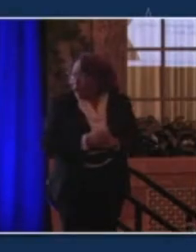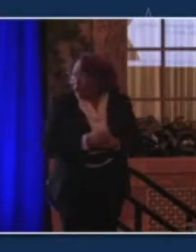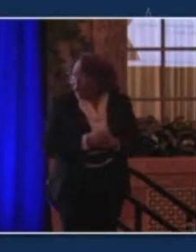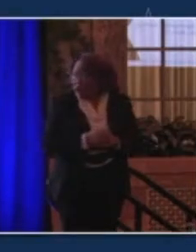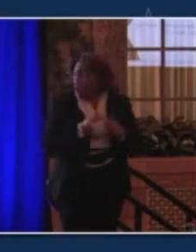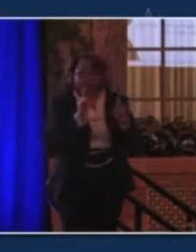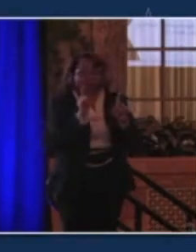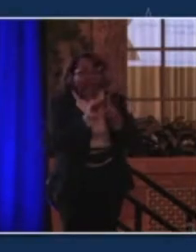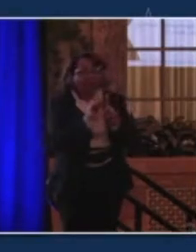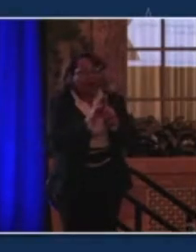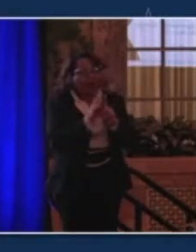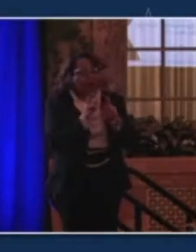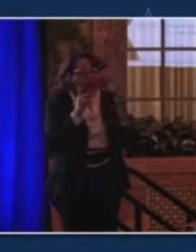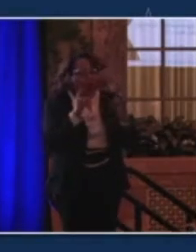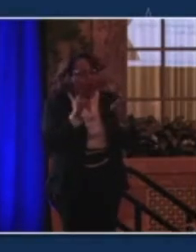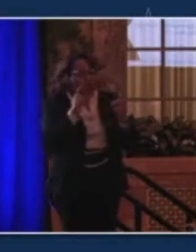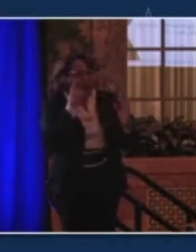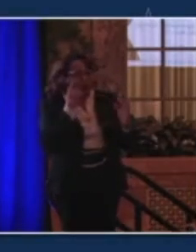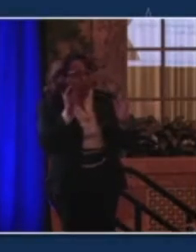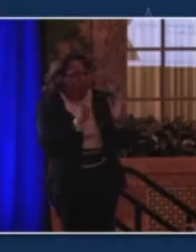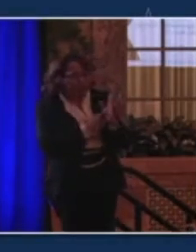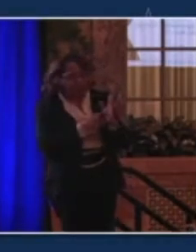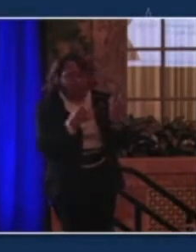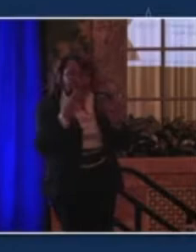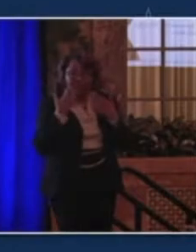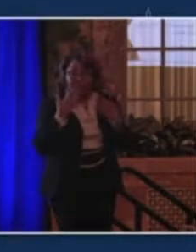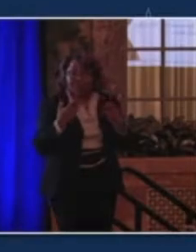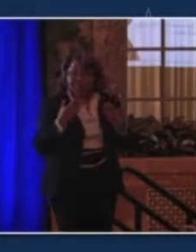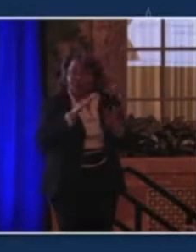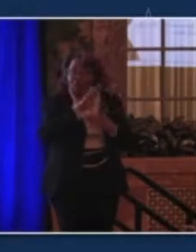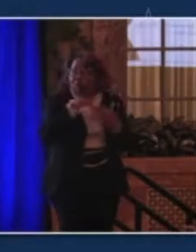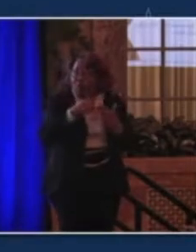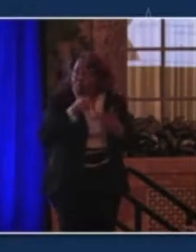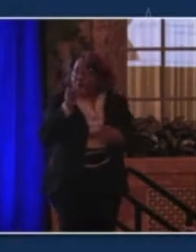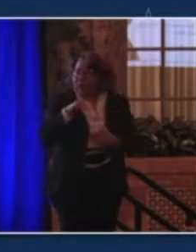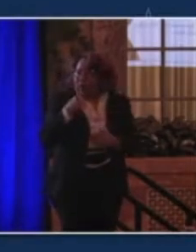I'd also like to acknowledge and thank all the other